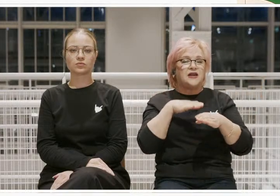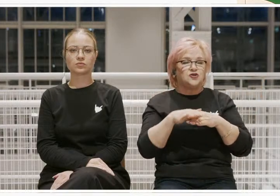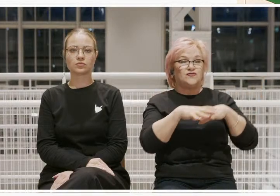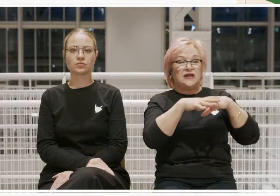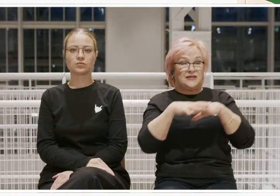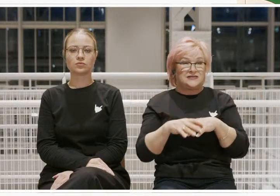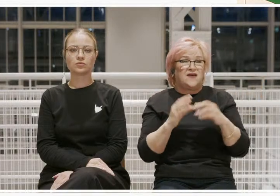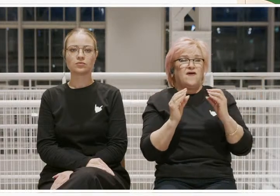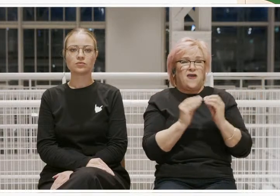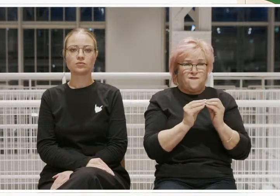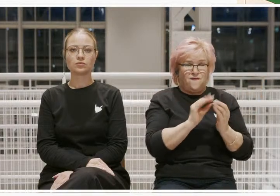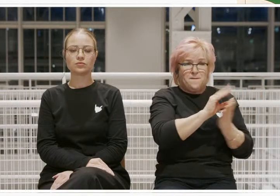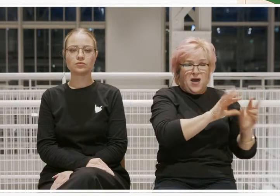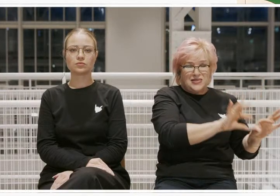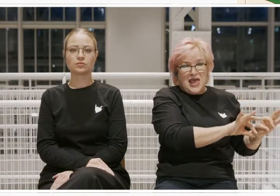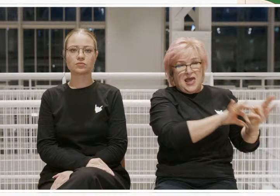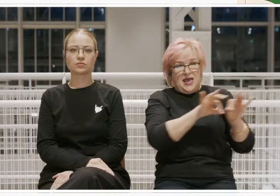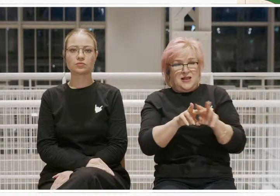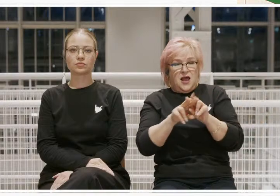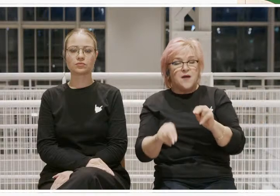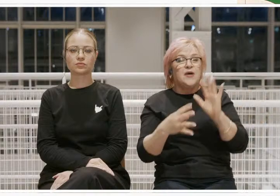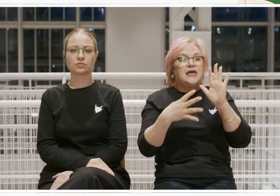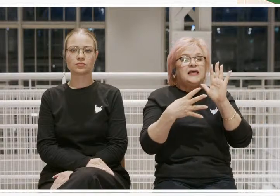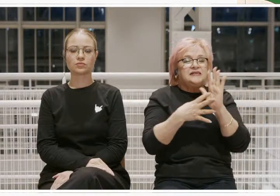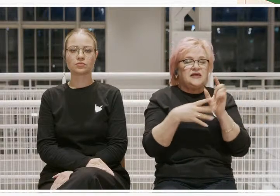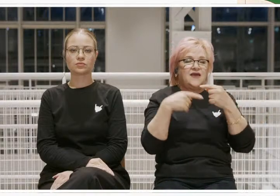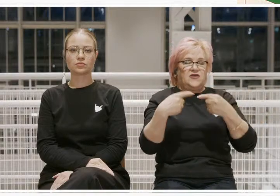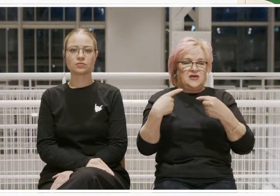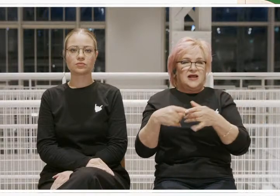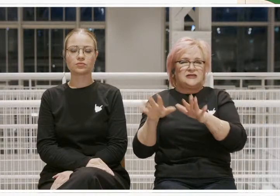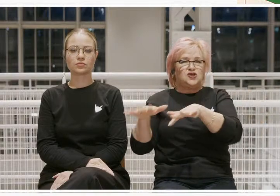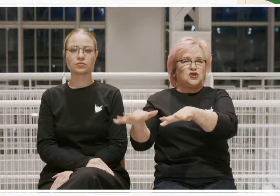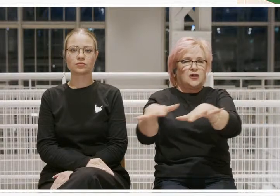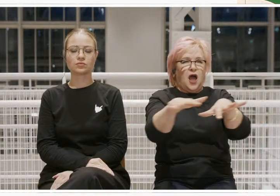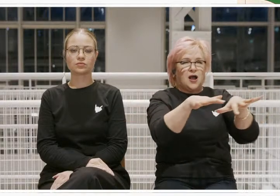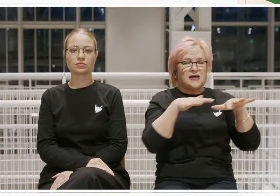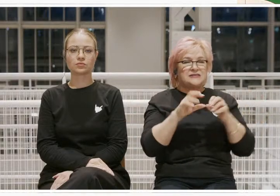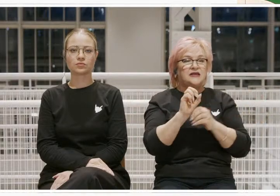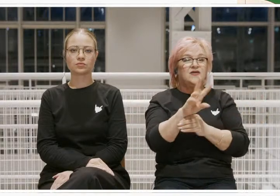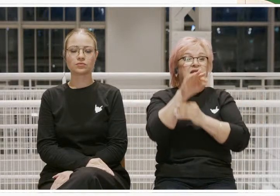and took place in 9 venues, attracted 12,000 visitors.